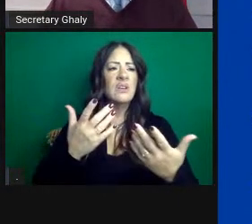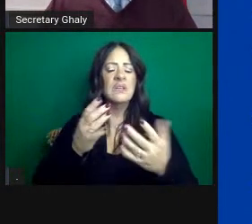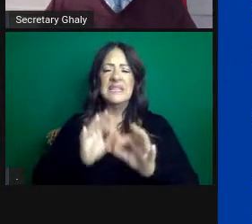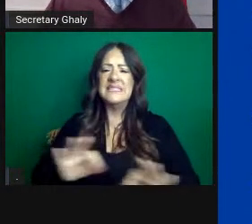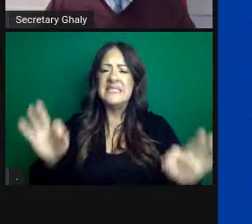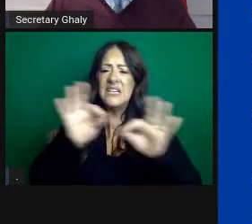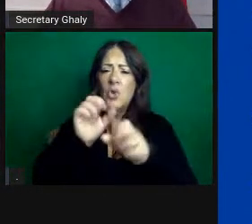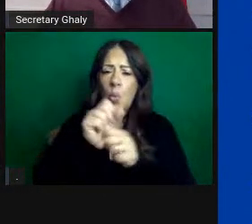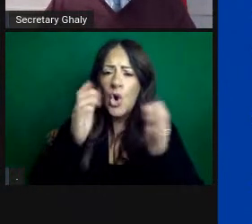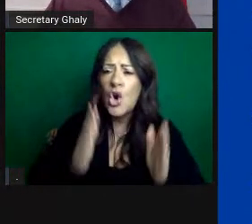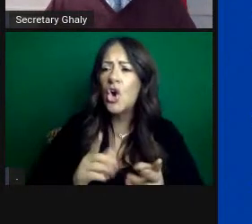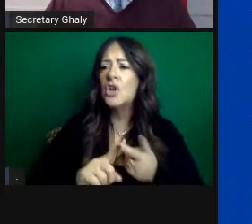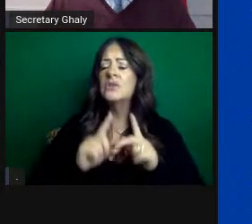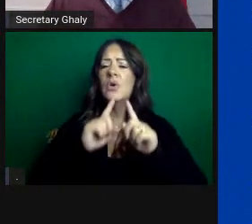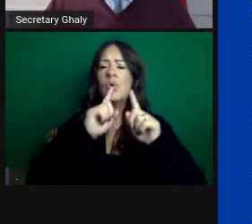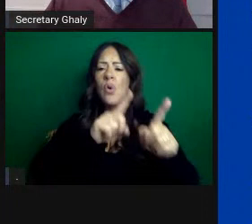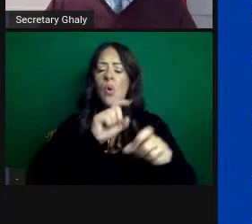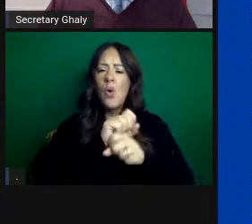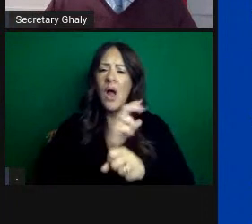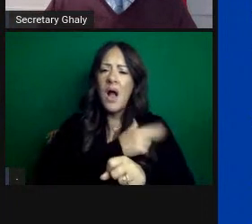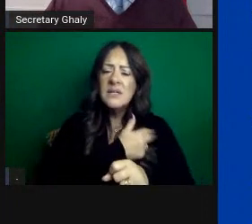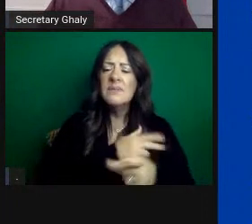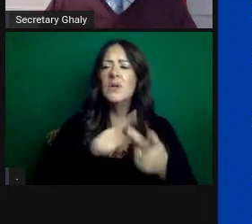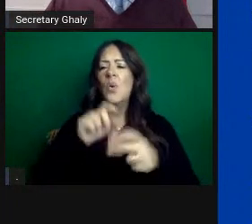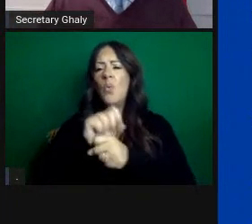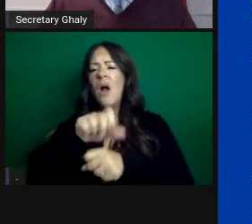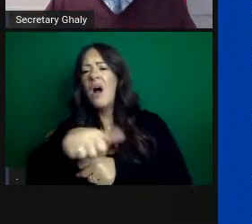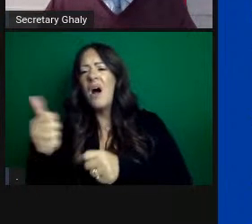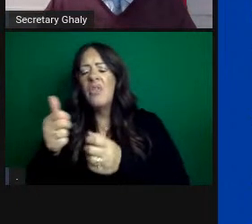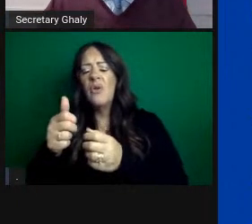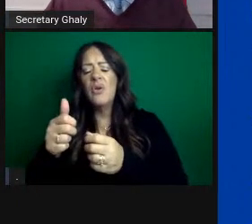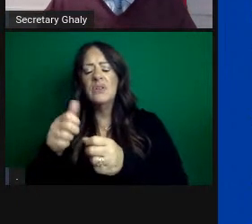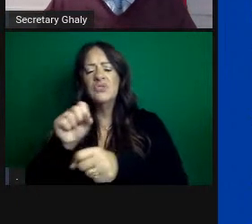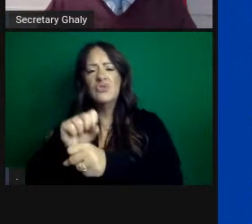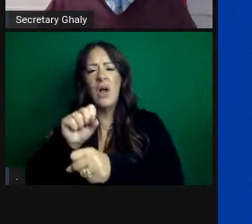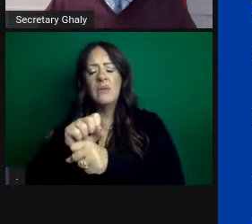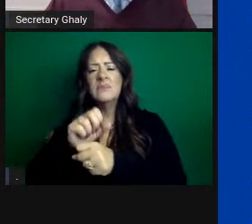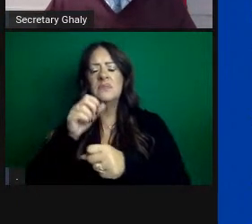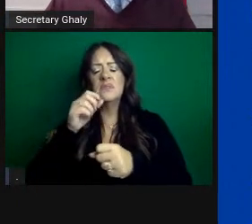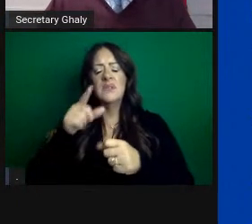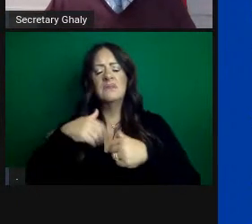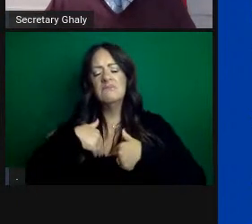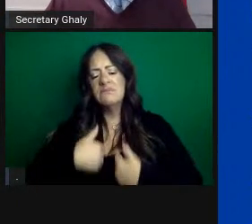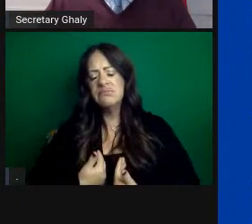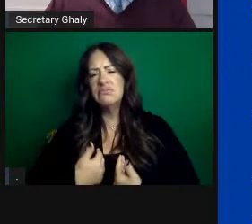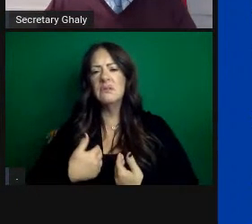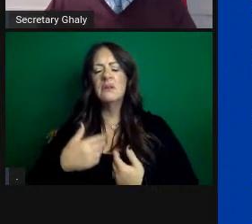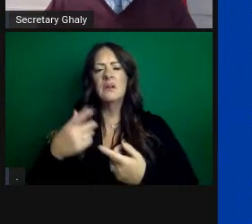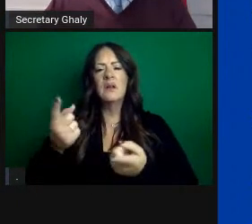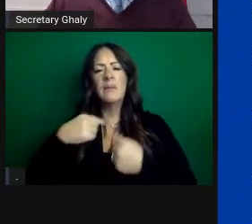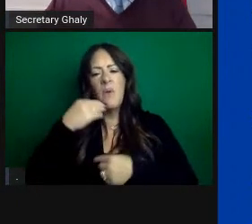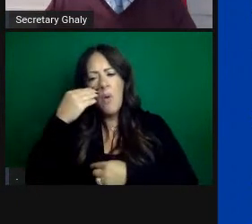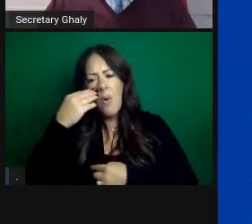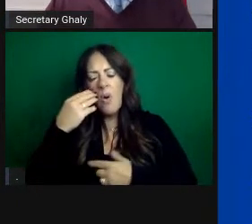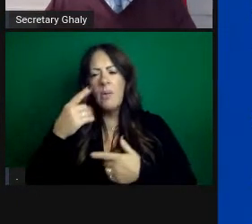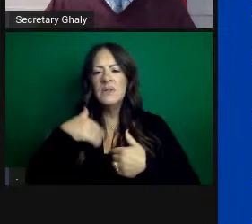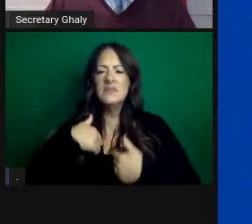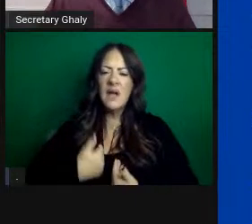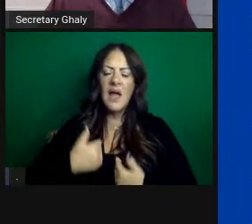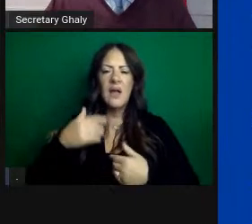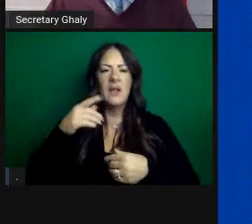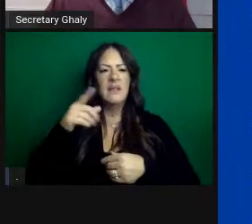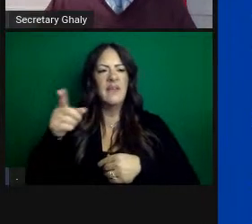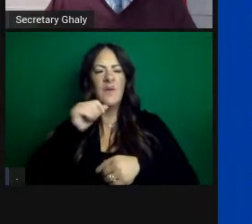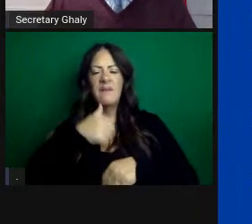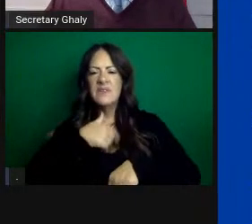places, who come home exhausted and tired, may need late night options, convenient options in other locations. So all